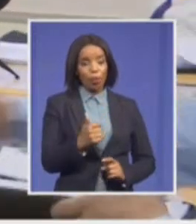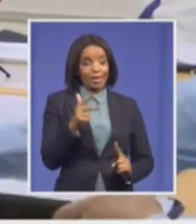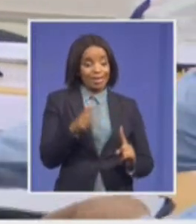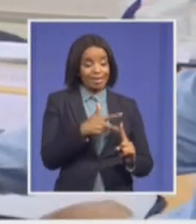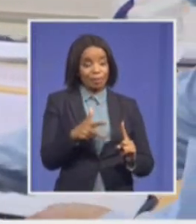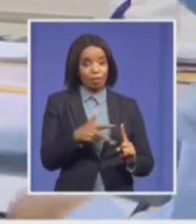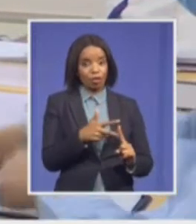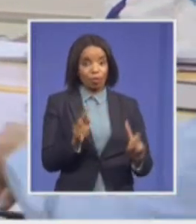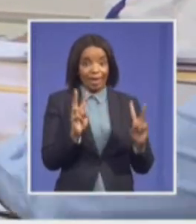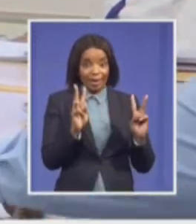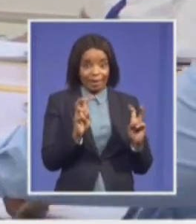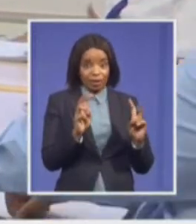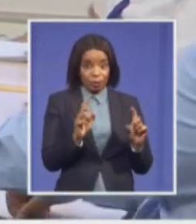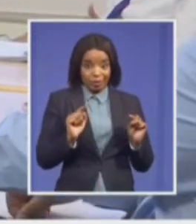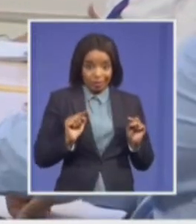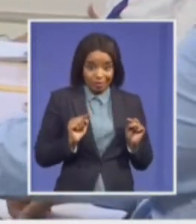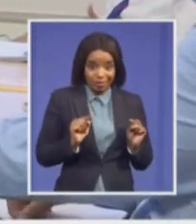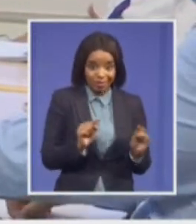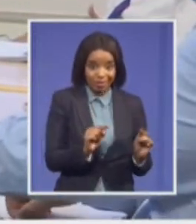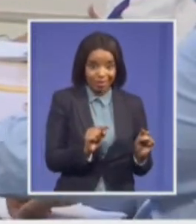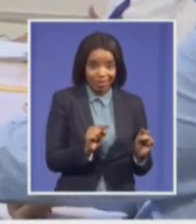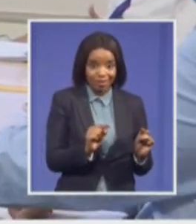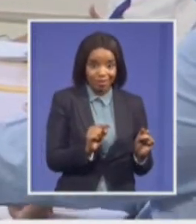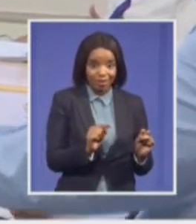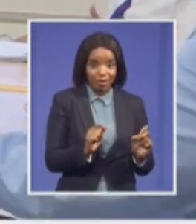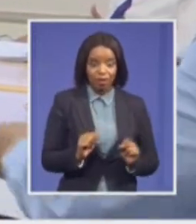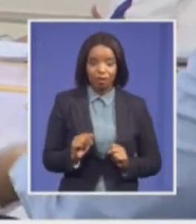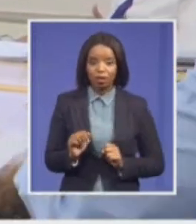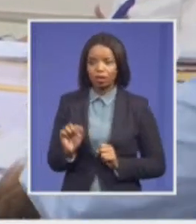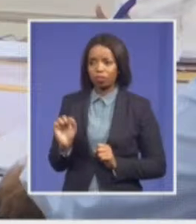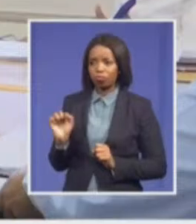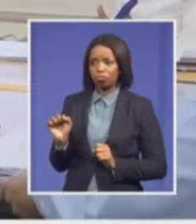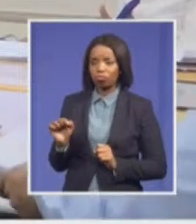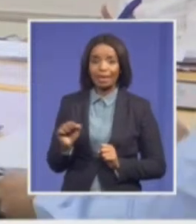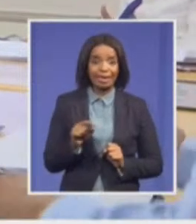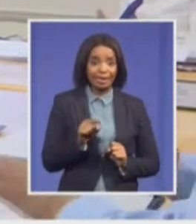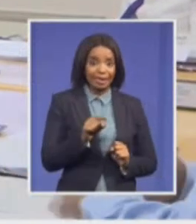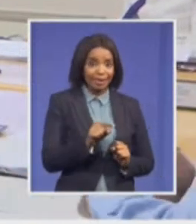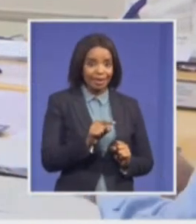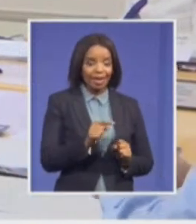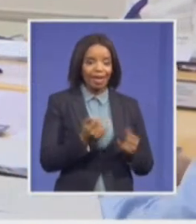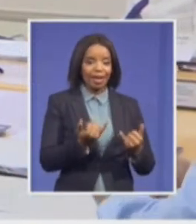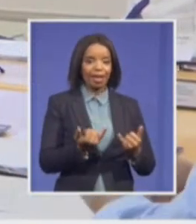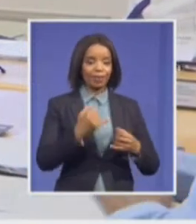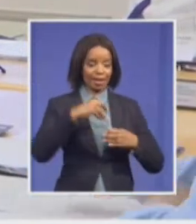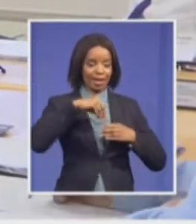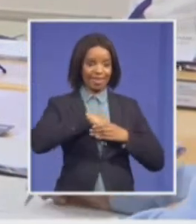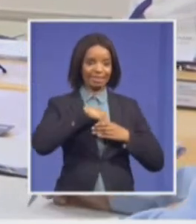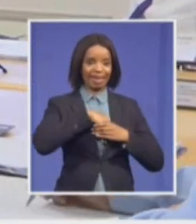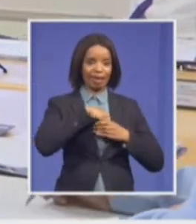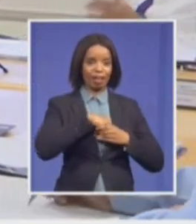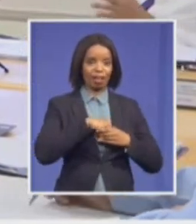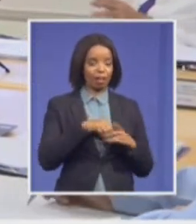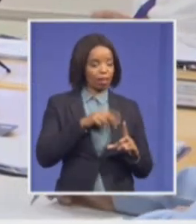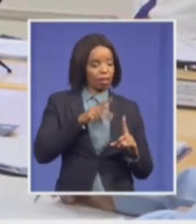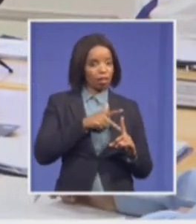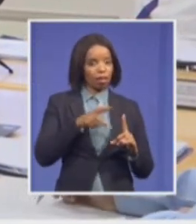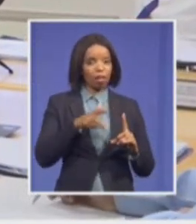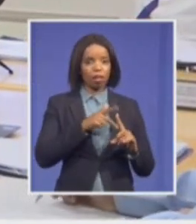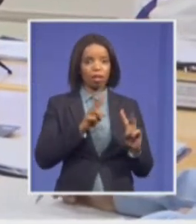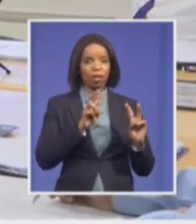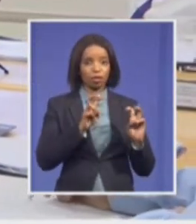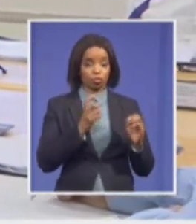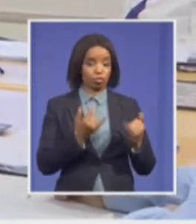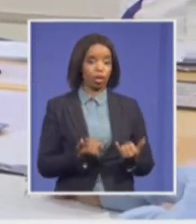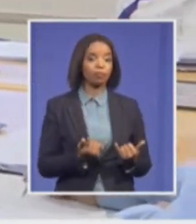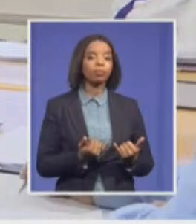is a disciplinary matter. It's an internal disciplinary matter. So if I now allege that